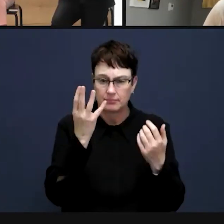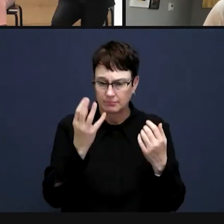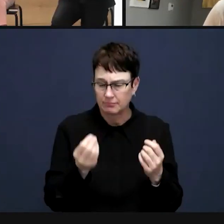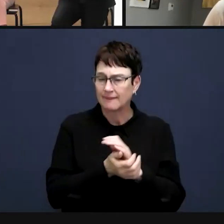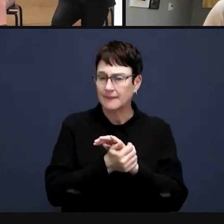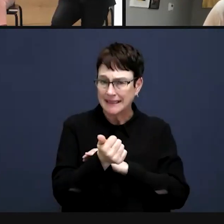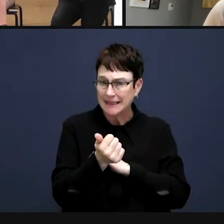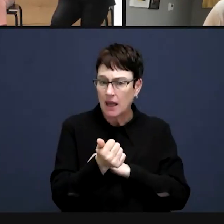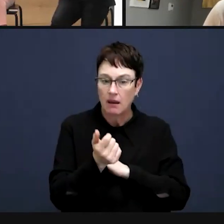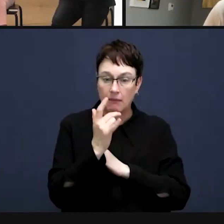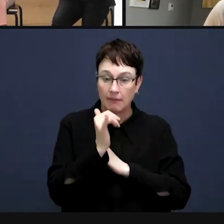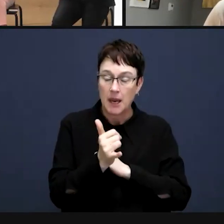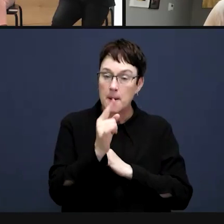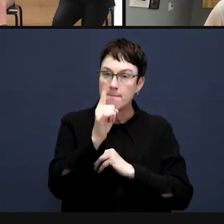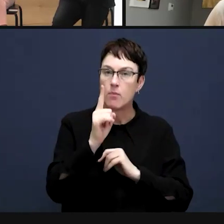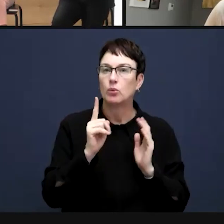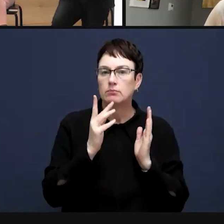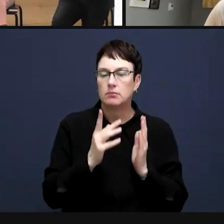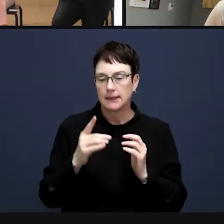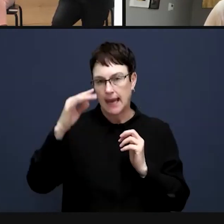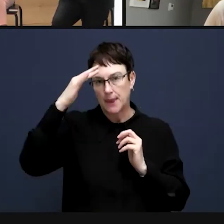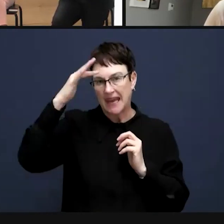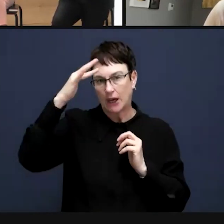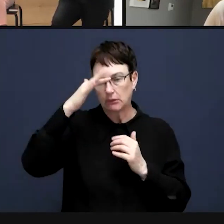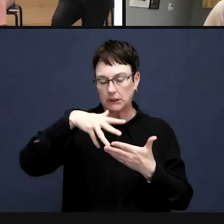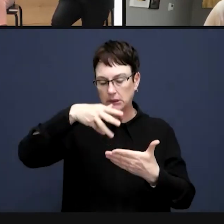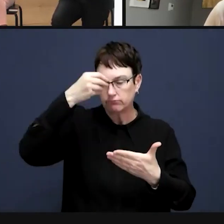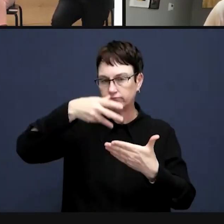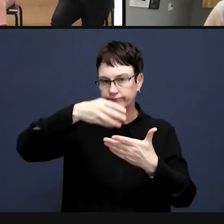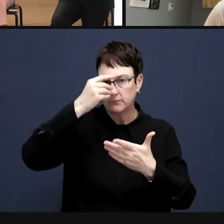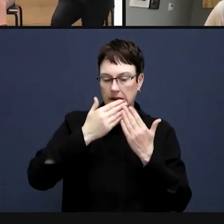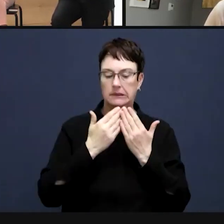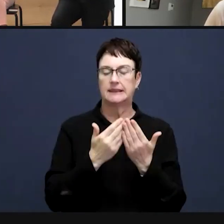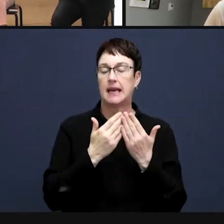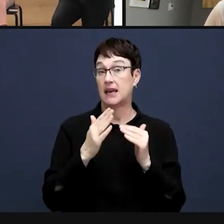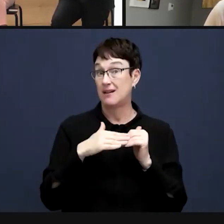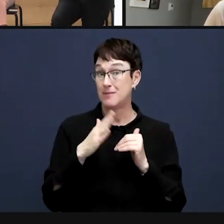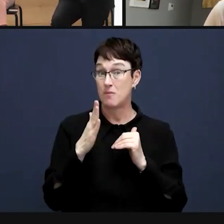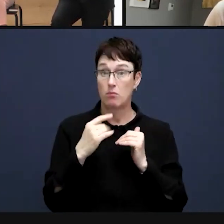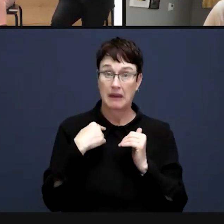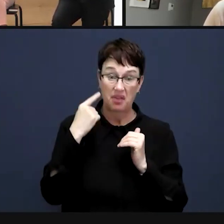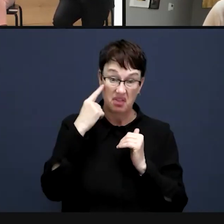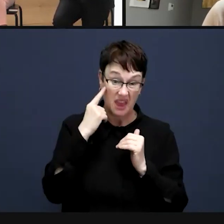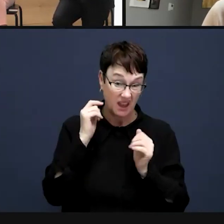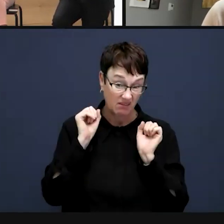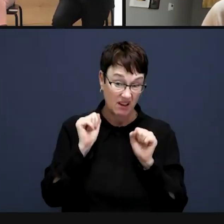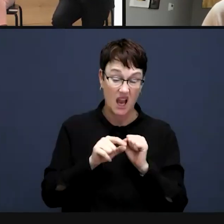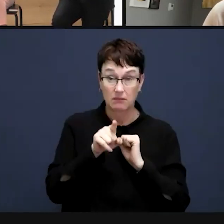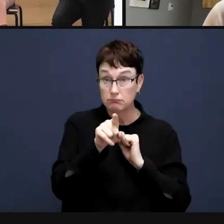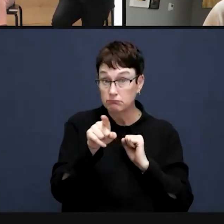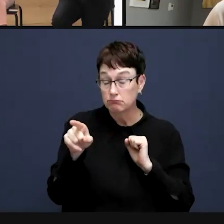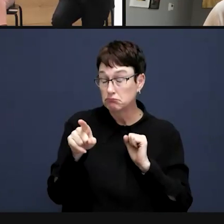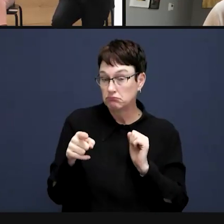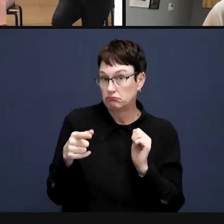of reading up on the theoretical part, I would think. So I don't think you are very far from the exam, but it's individual how fast